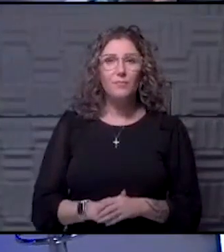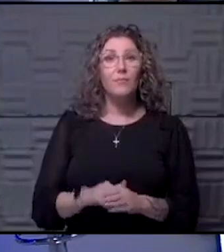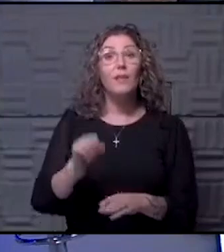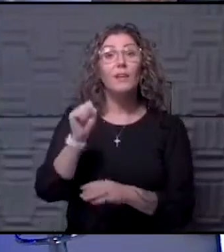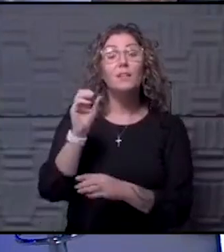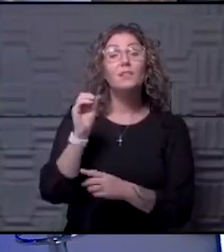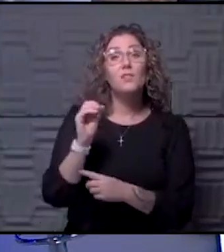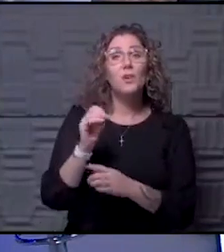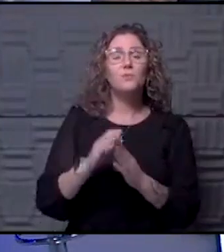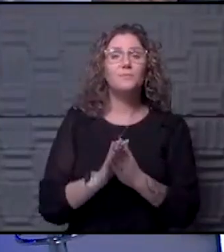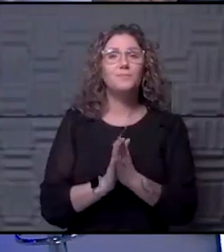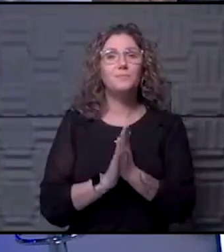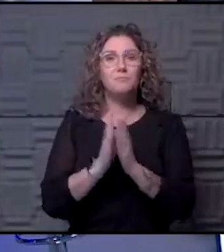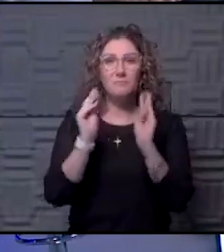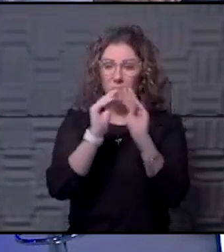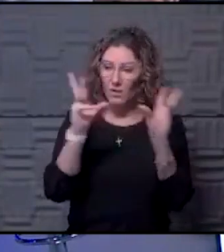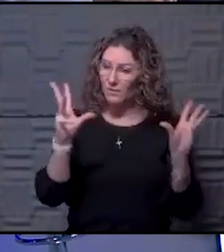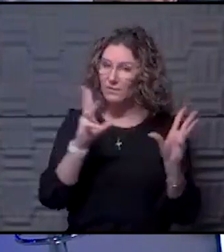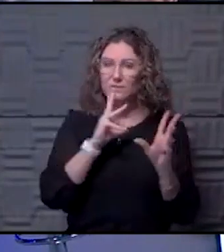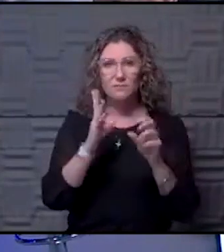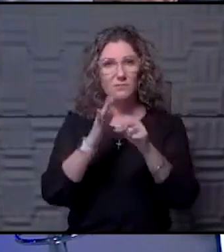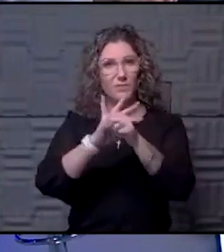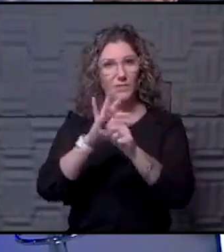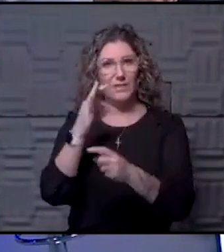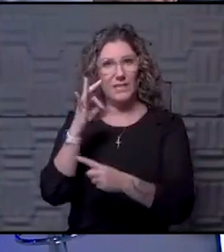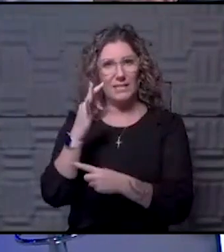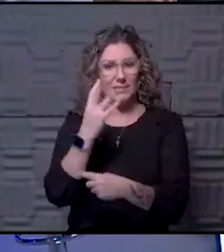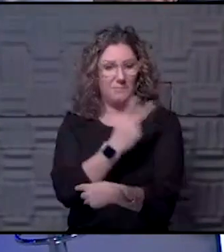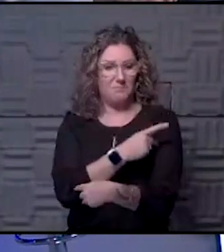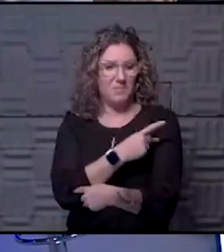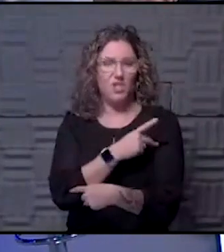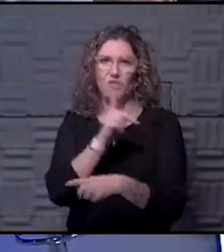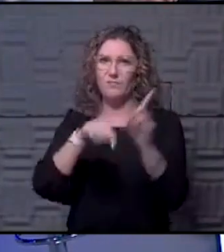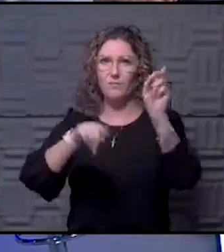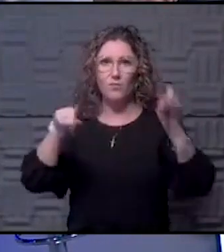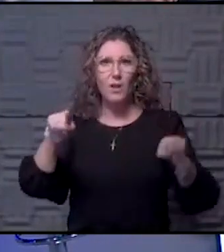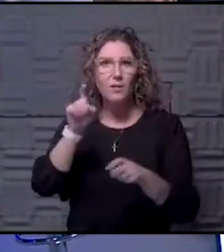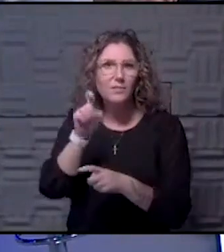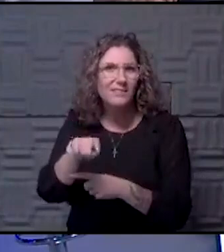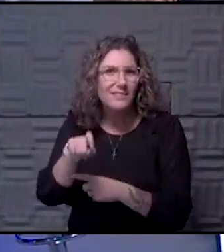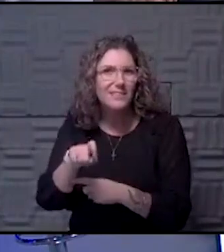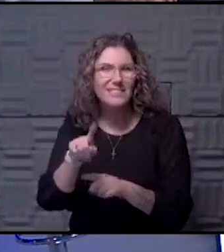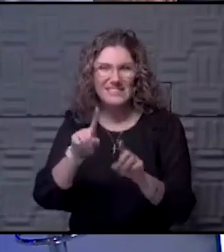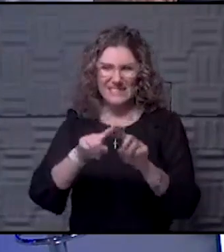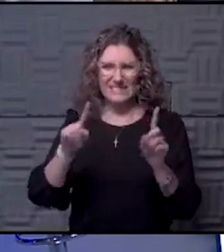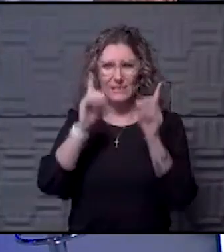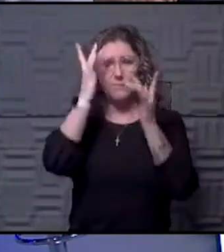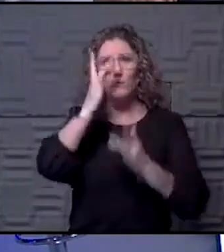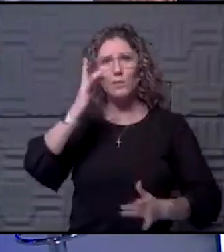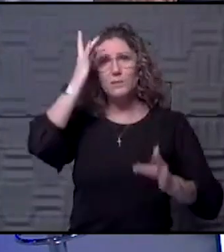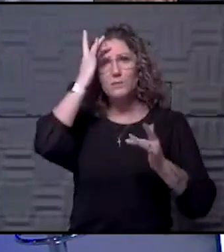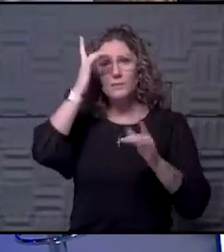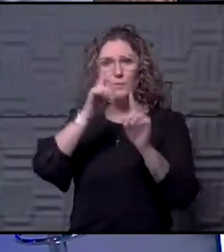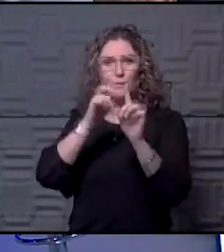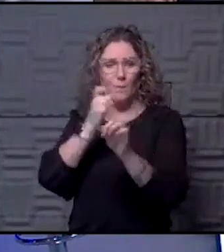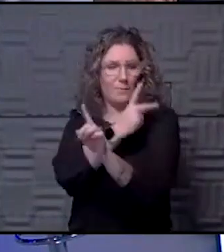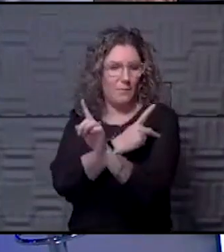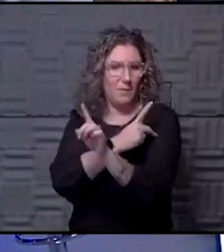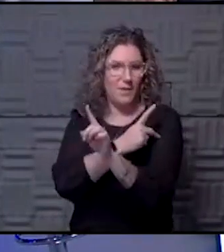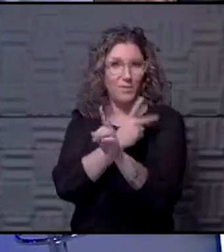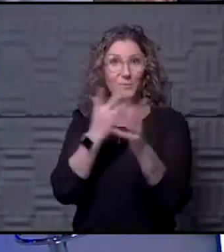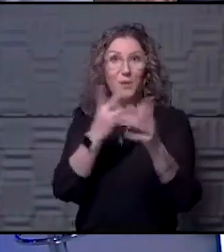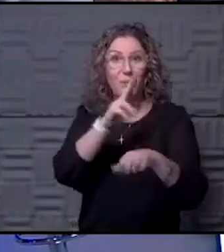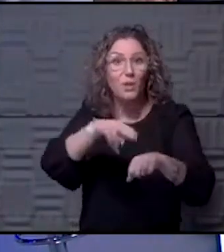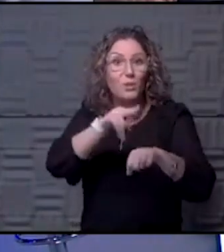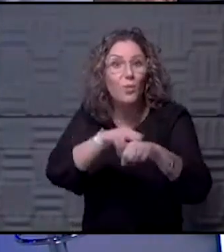So, obviously, COVID-19 patients have different needs, a different disease than maybe the patient that had been considered